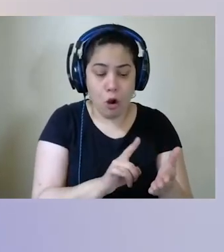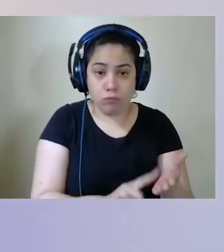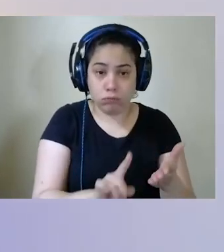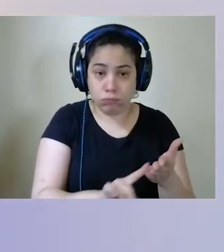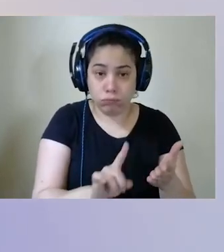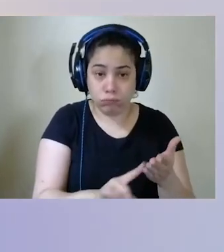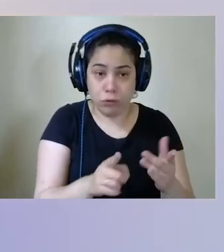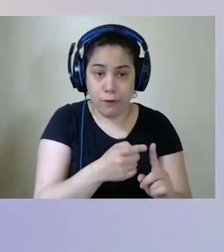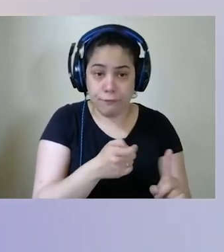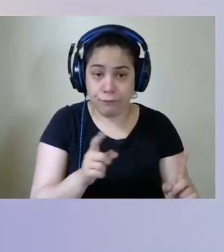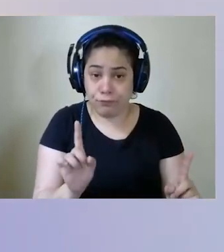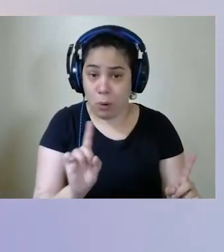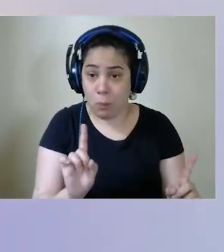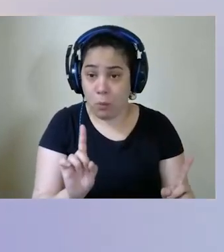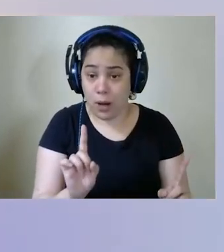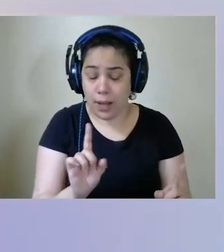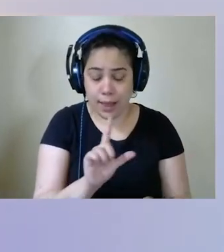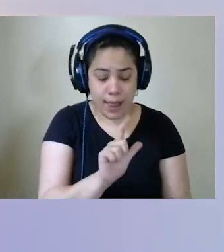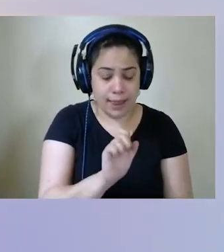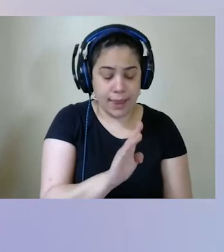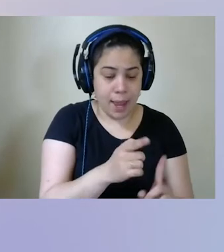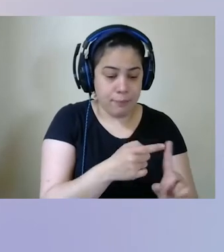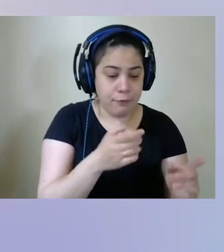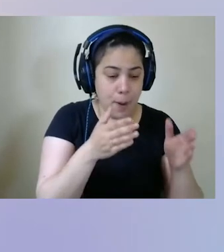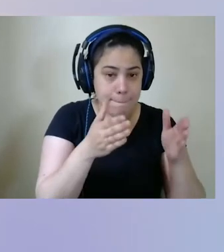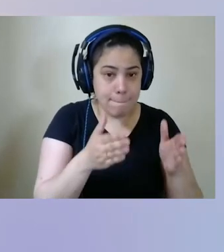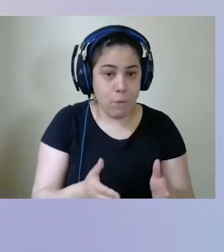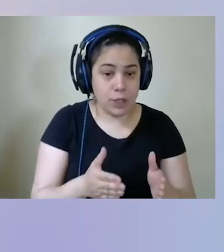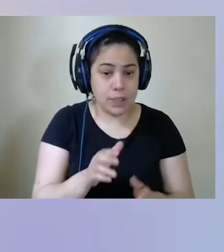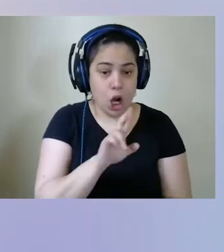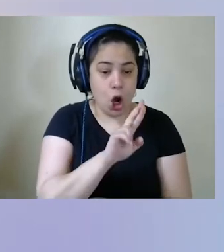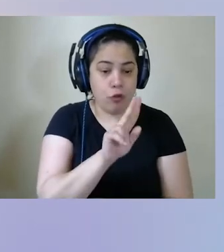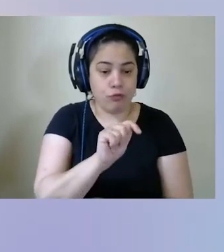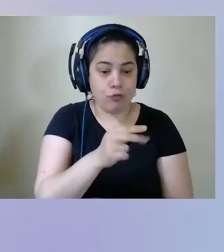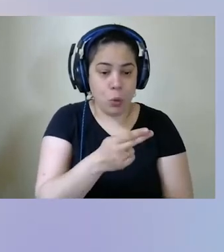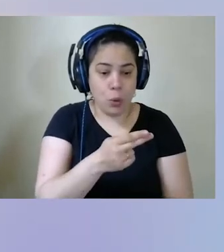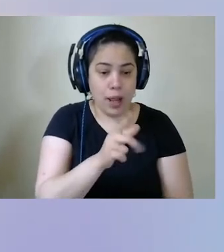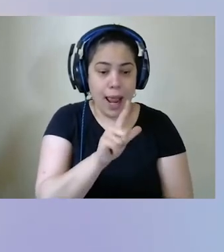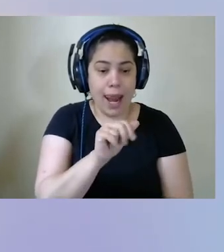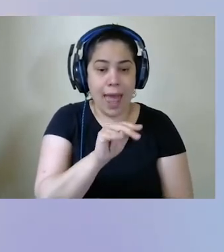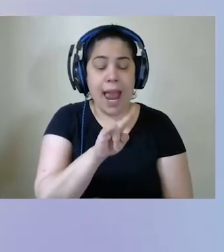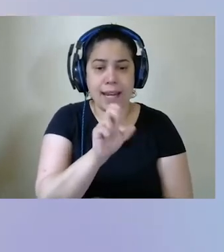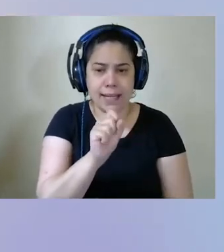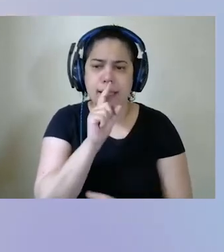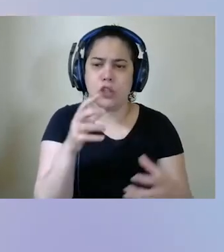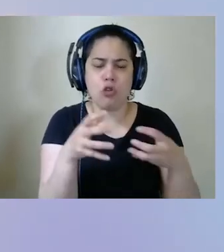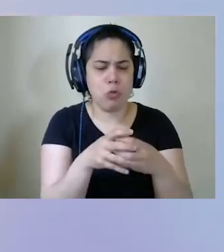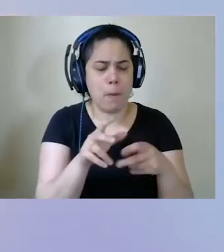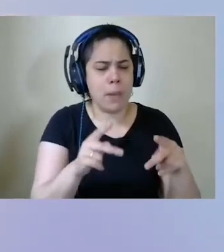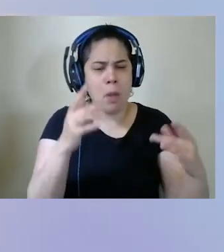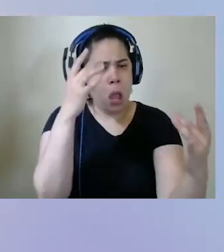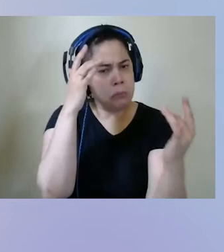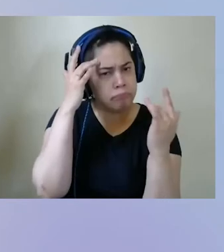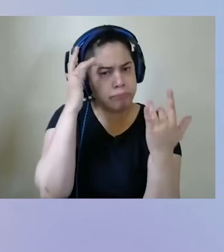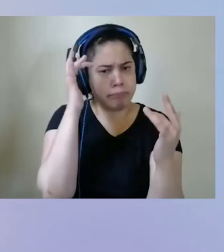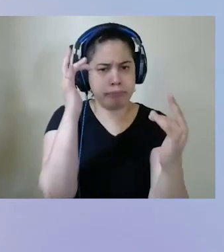the lab of Ruth Lanius, which is an extensive group of brilliant people